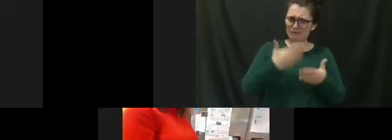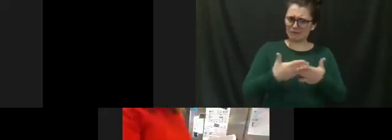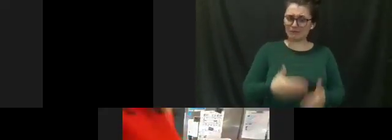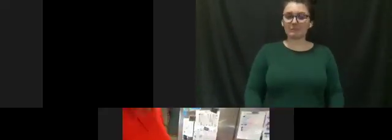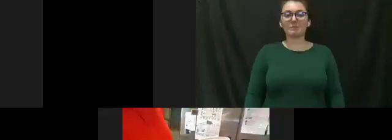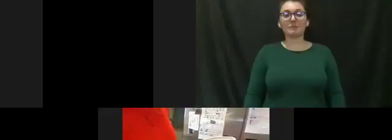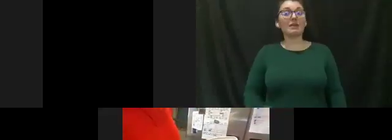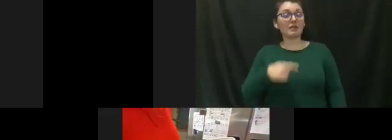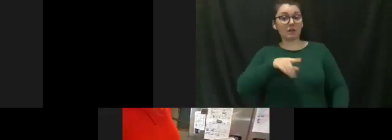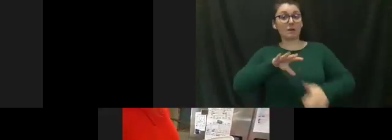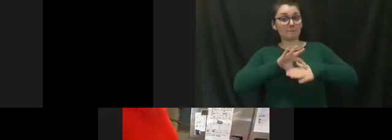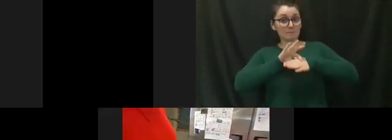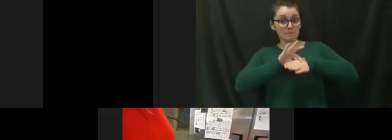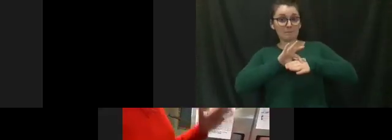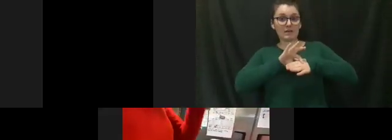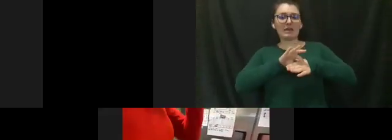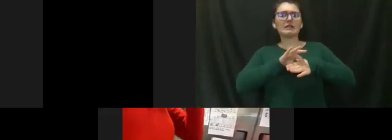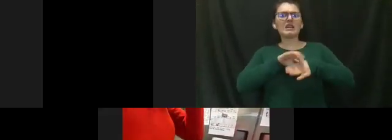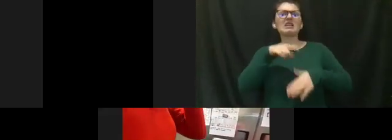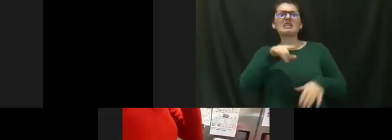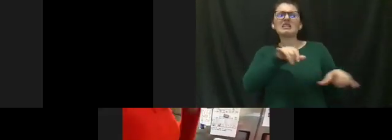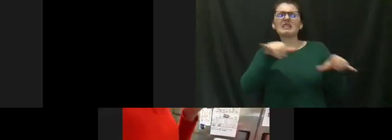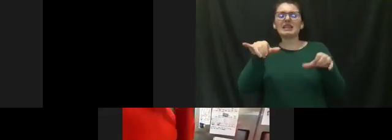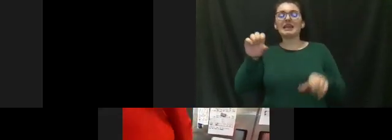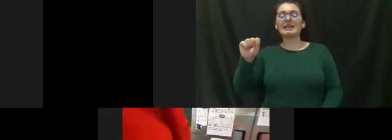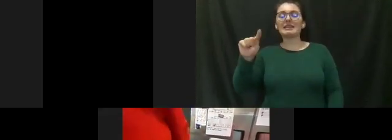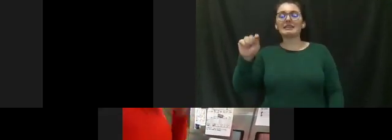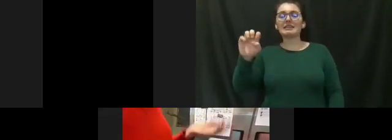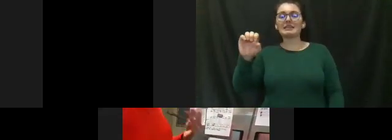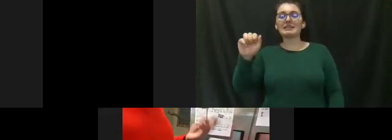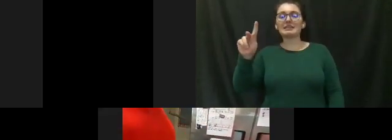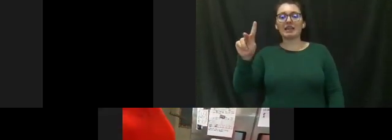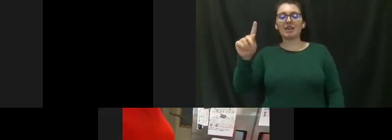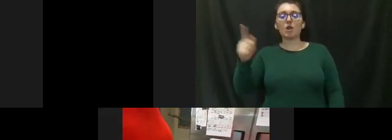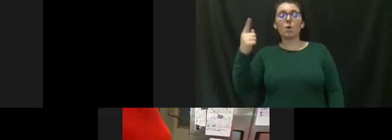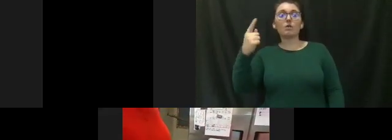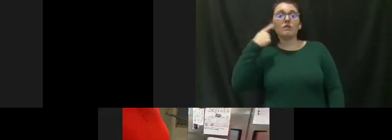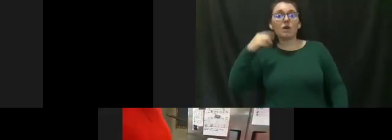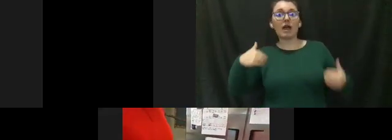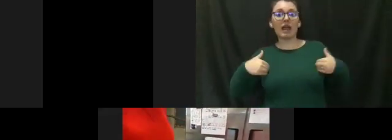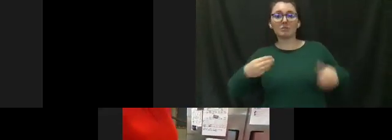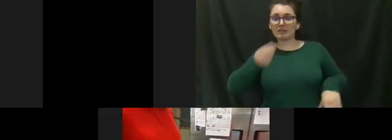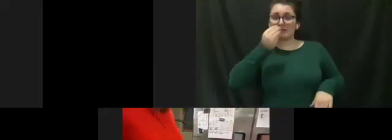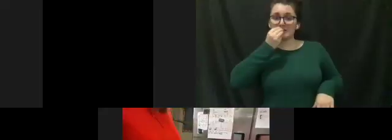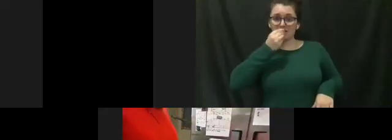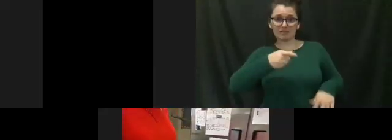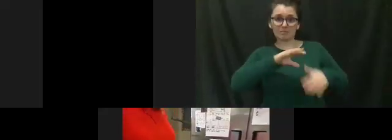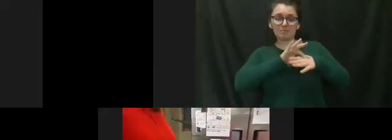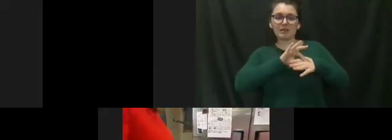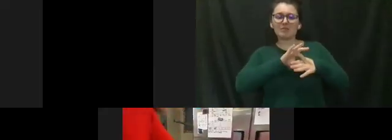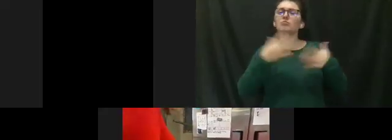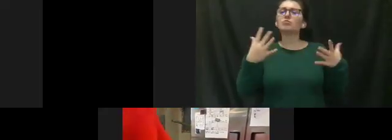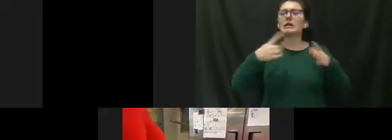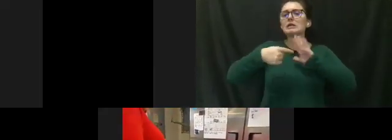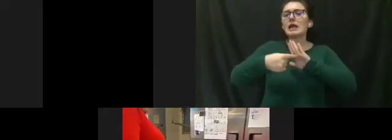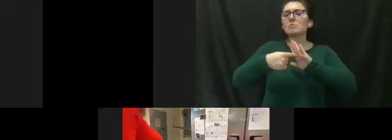meat diets. So this is kind of like steak. So this would be for animals that only eat the meat, like our cougars, our Maine wolves. Maine